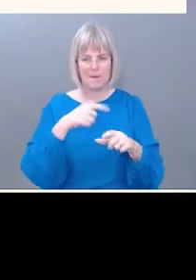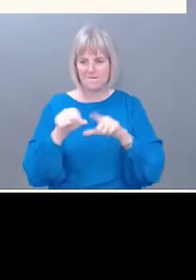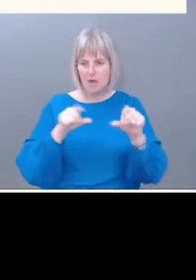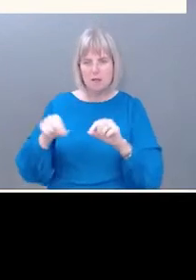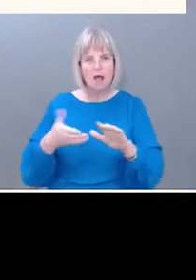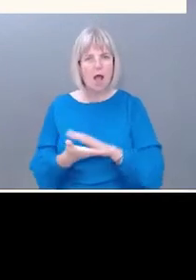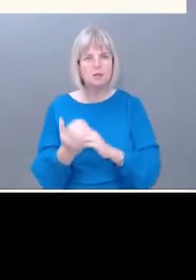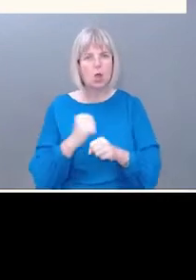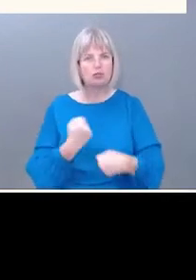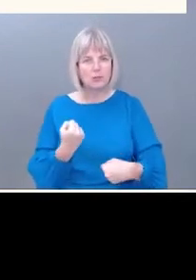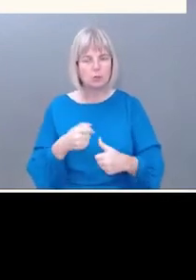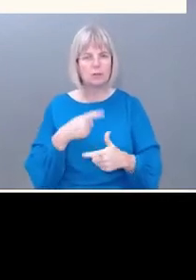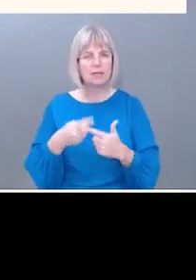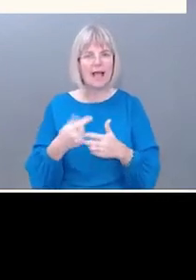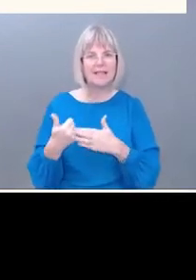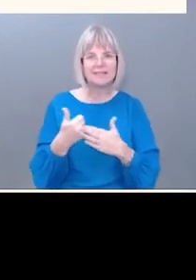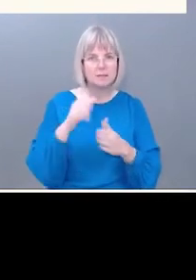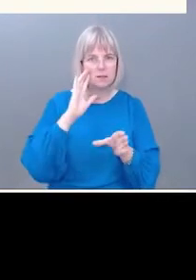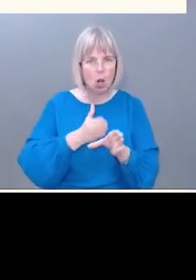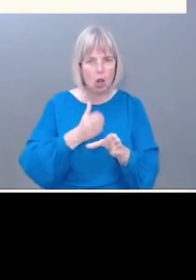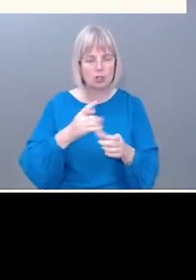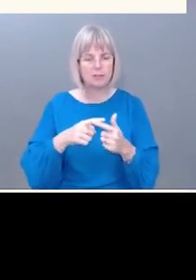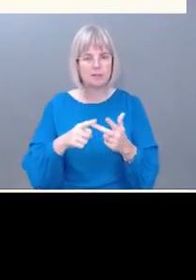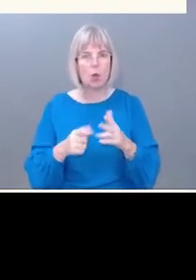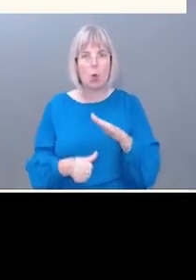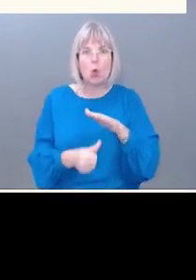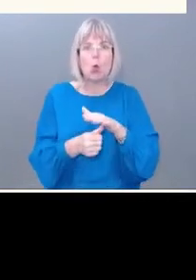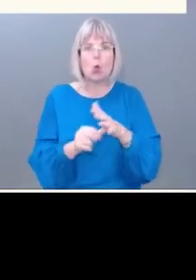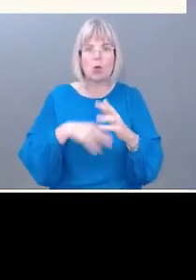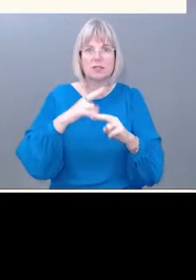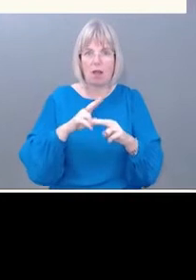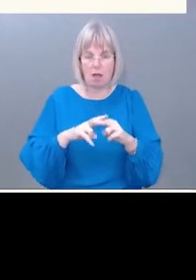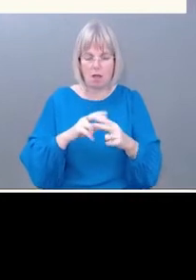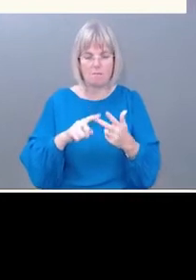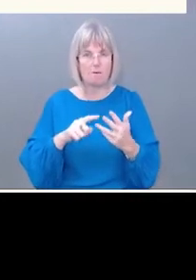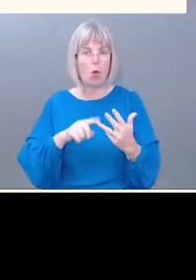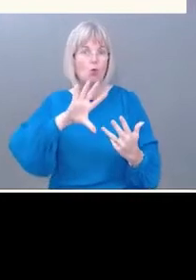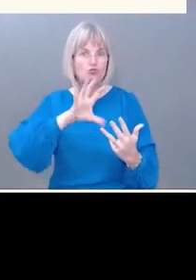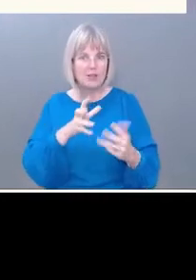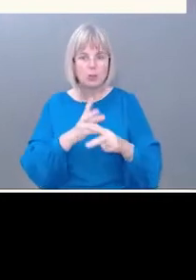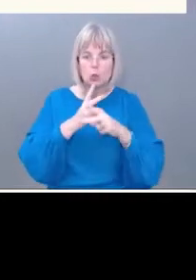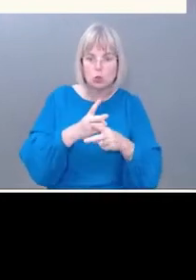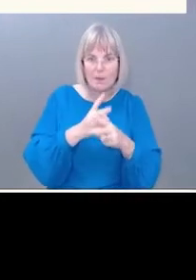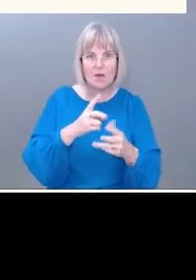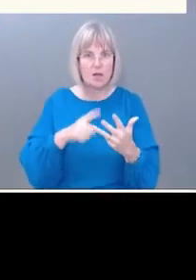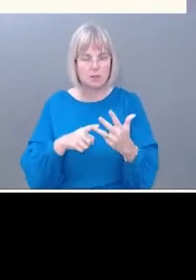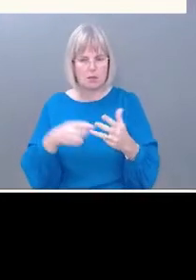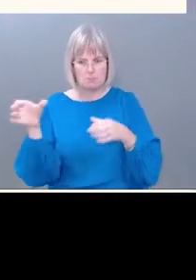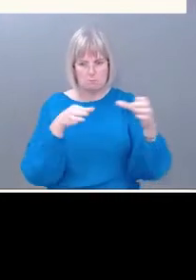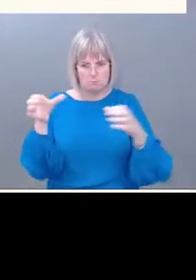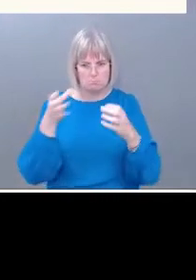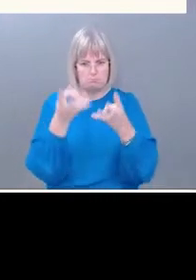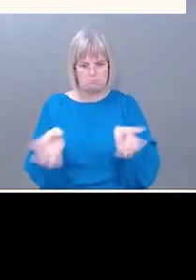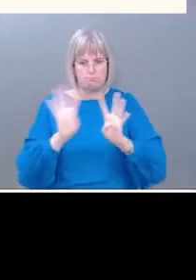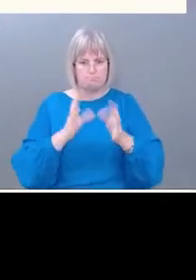psychologists, course staff, but also regional supervisors as well, to come together so that we can collaboratively think